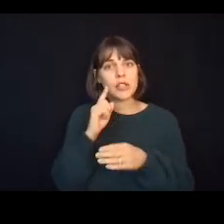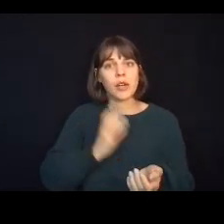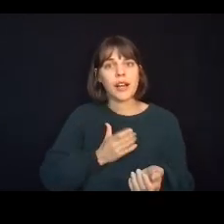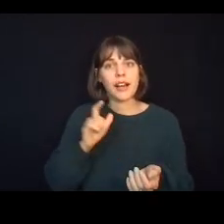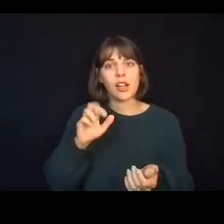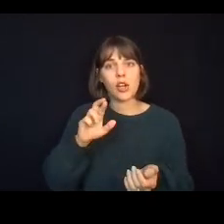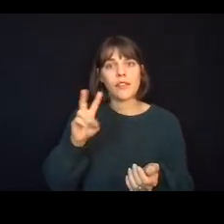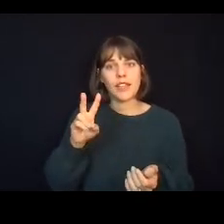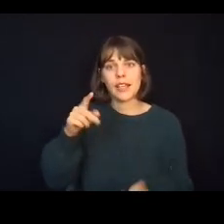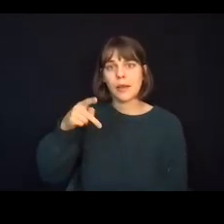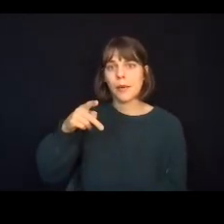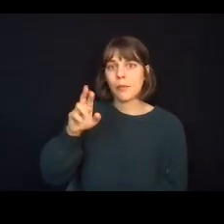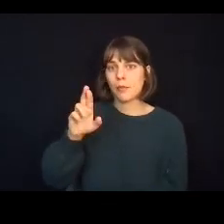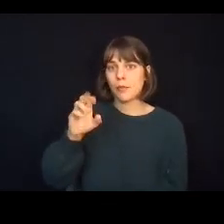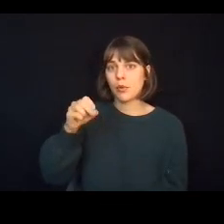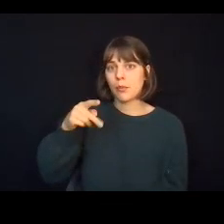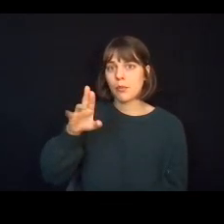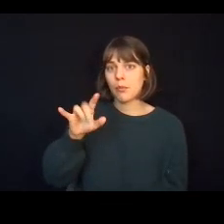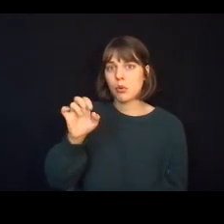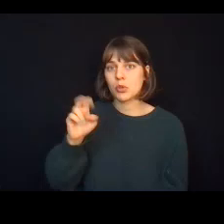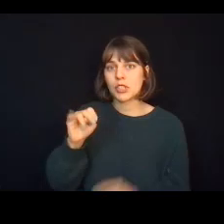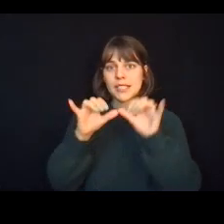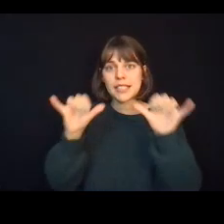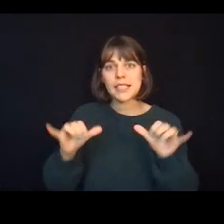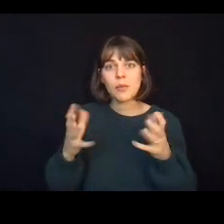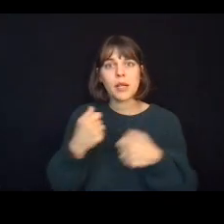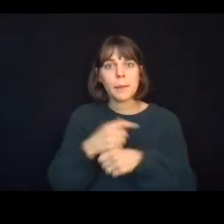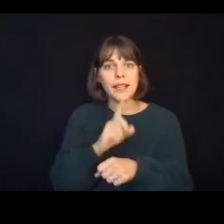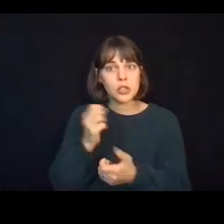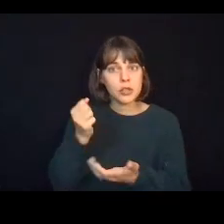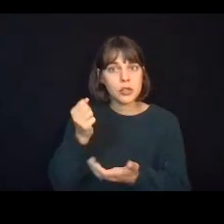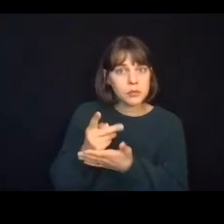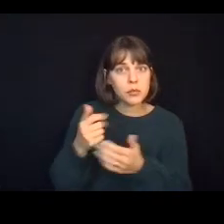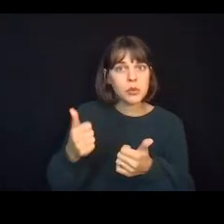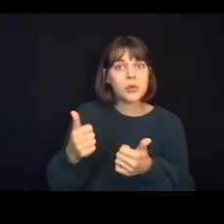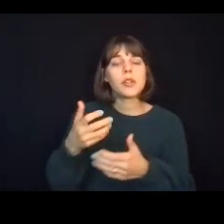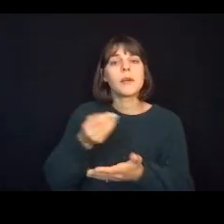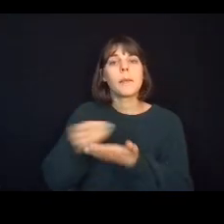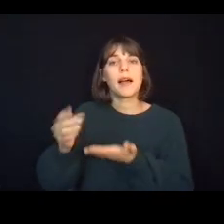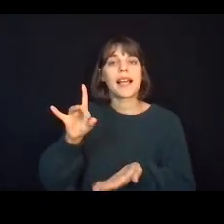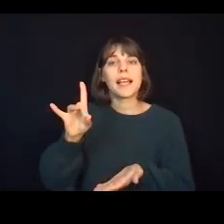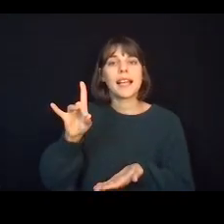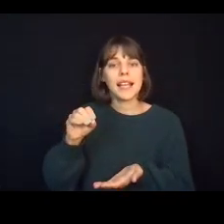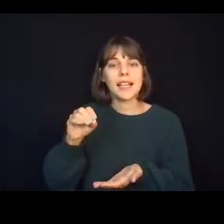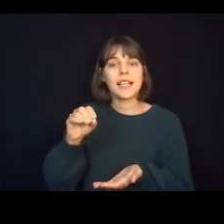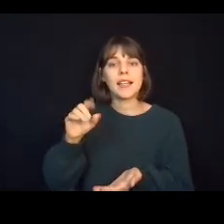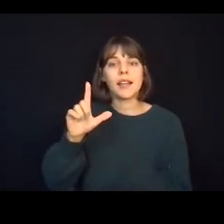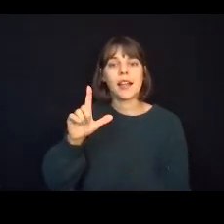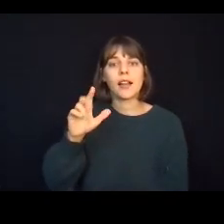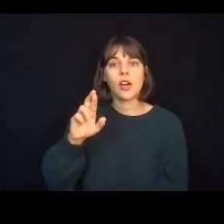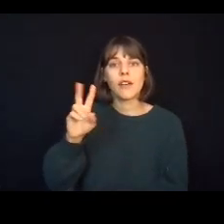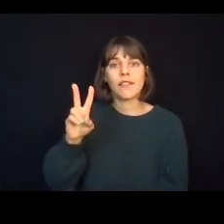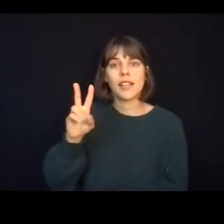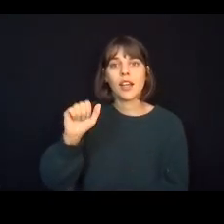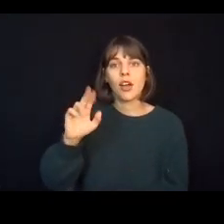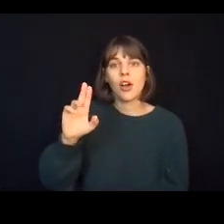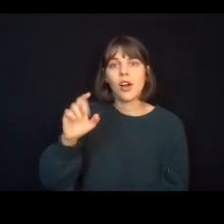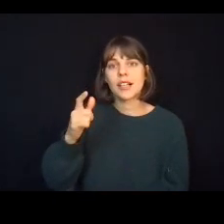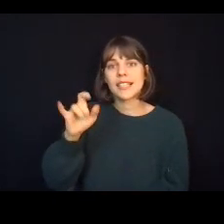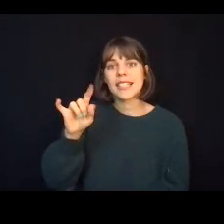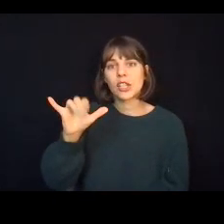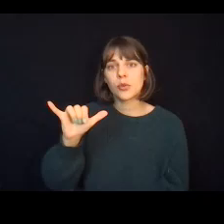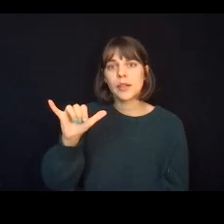have determined that it's necessary to enter into an agreement to procure 8 blower auxiliary inverters. Recommendation, the sole